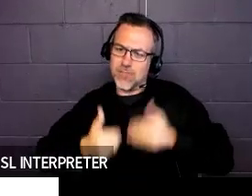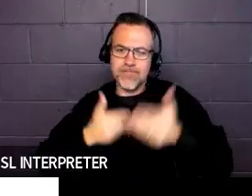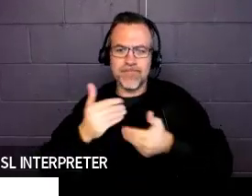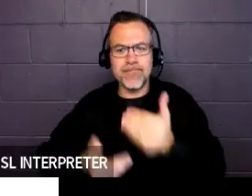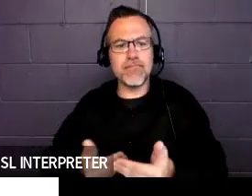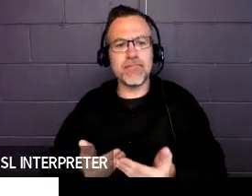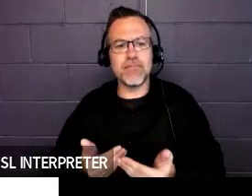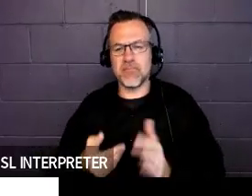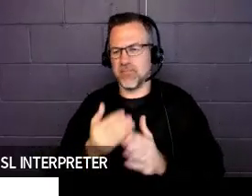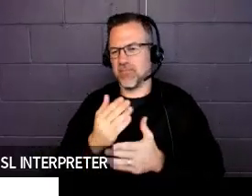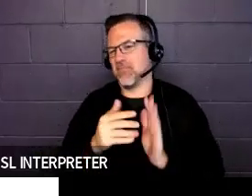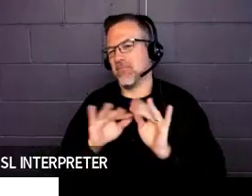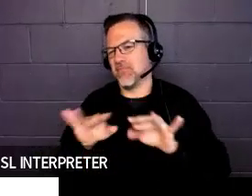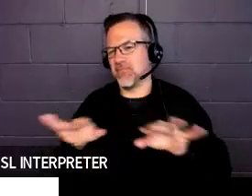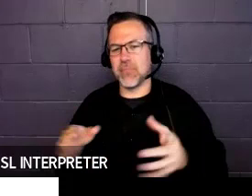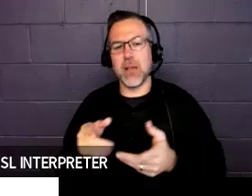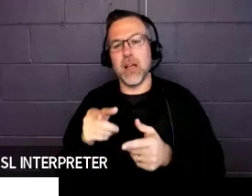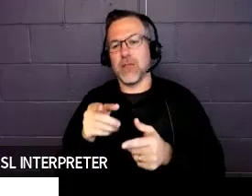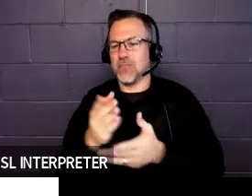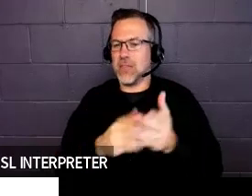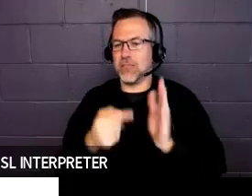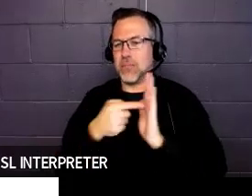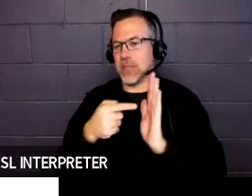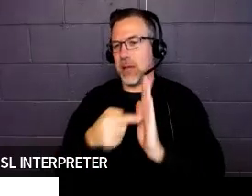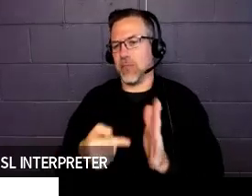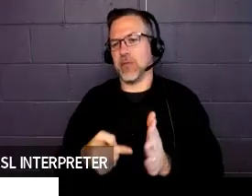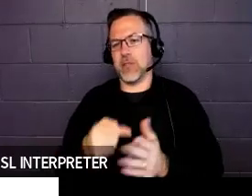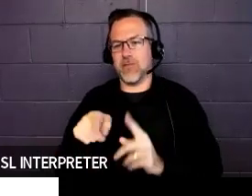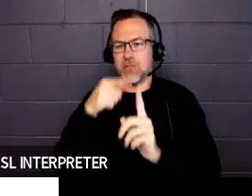examples of more specific areas